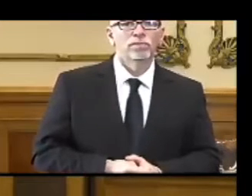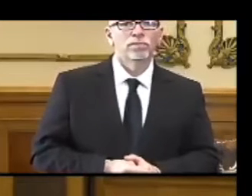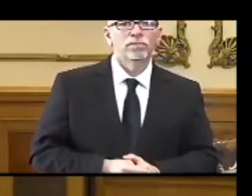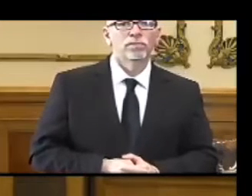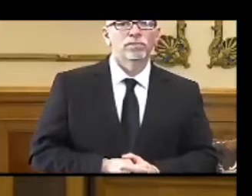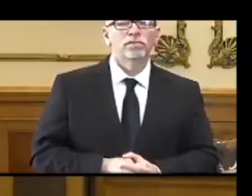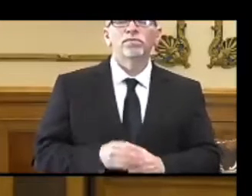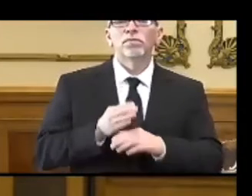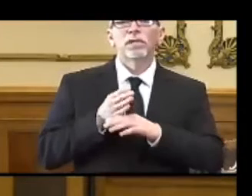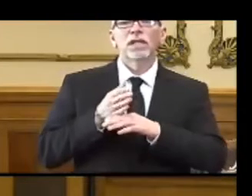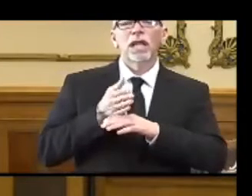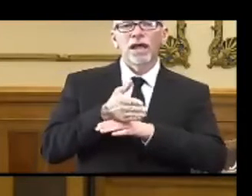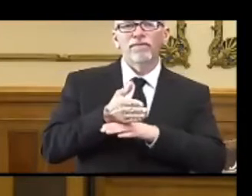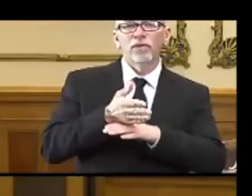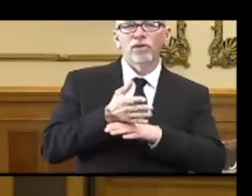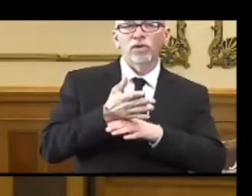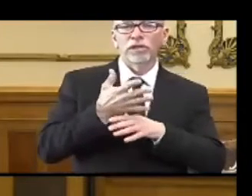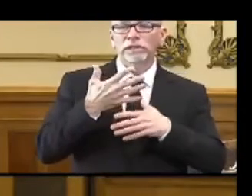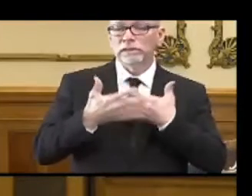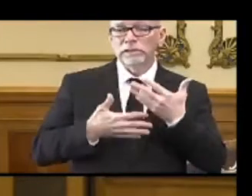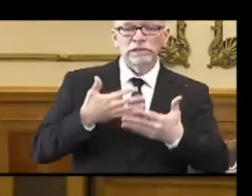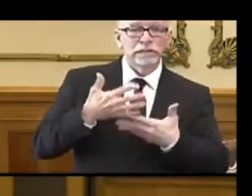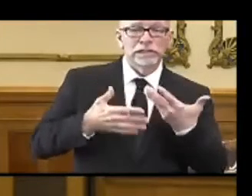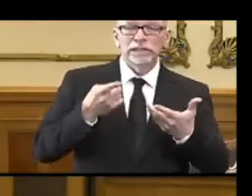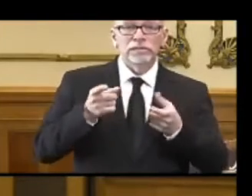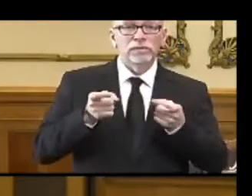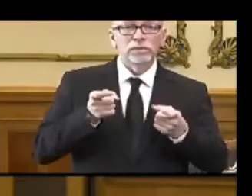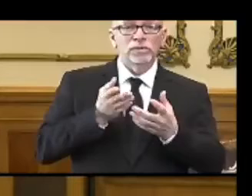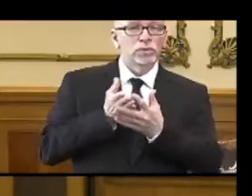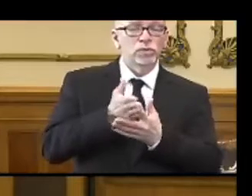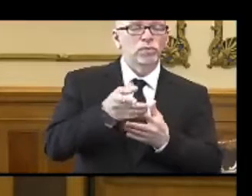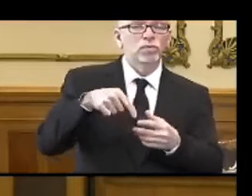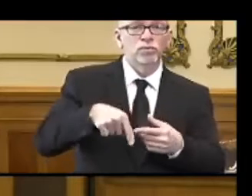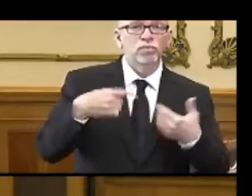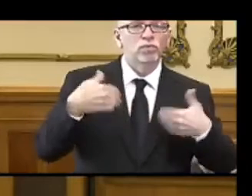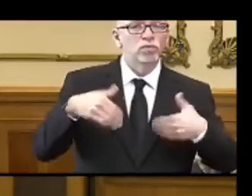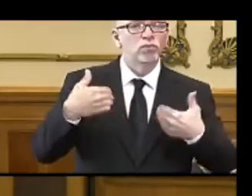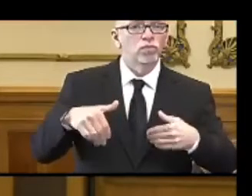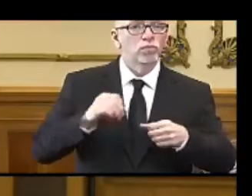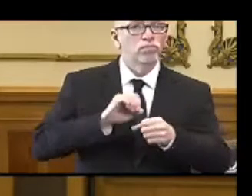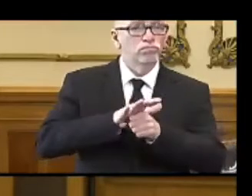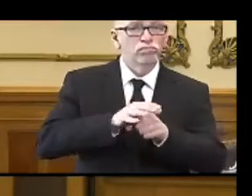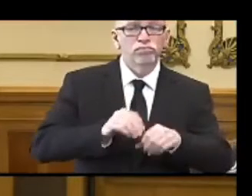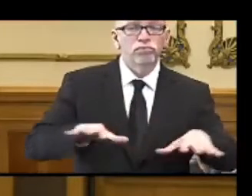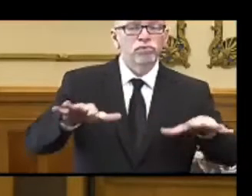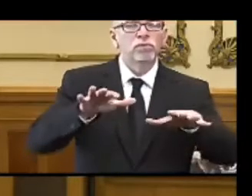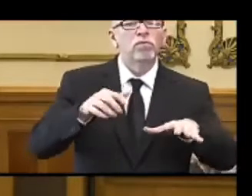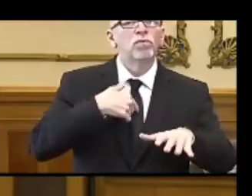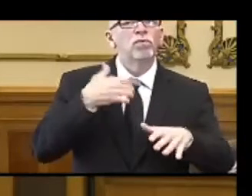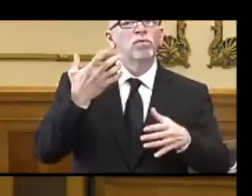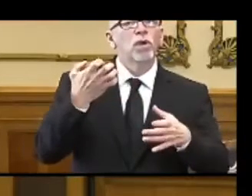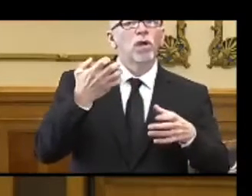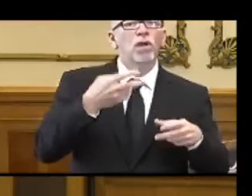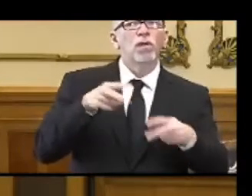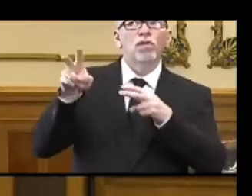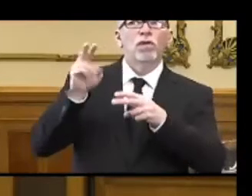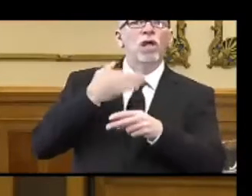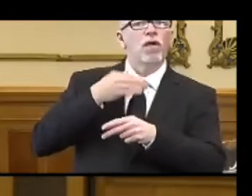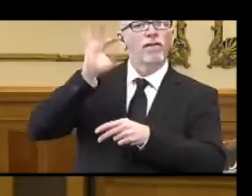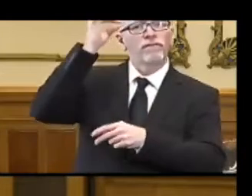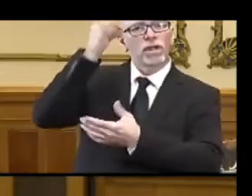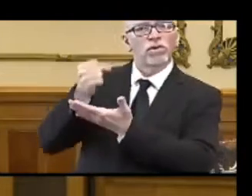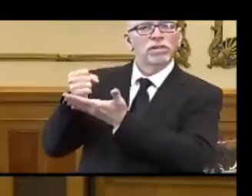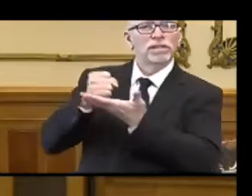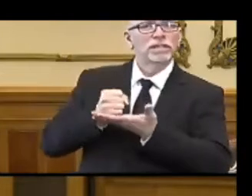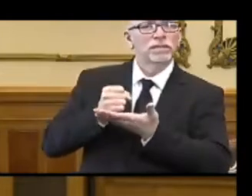After fighting through and managing this public health crisis, we want to turn to our federal assistance. You may have